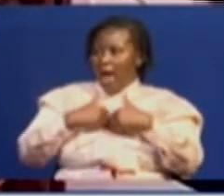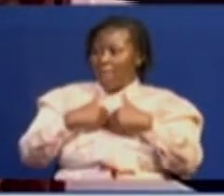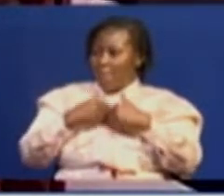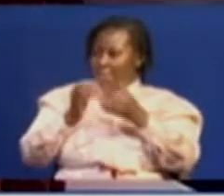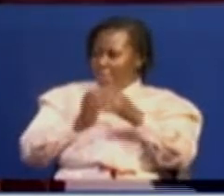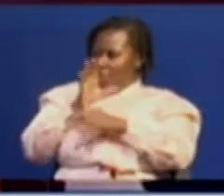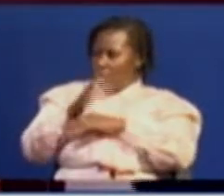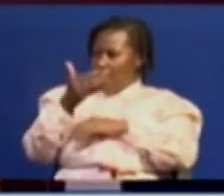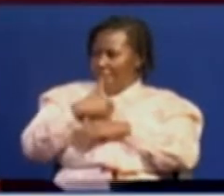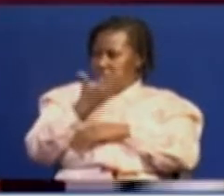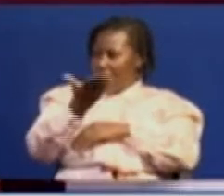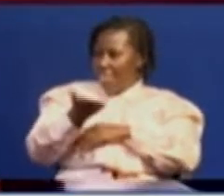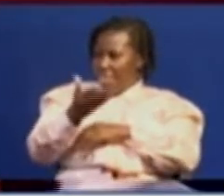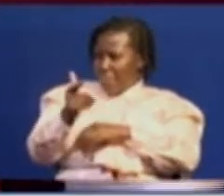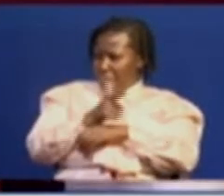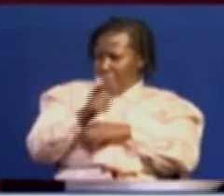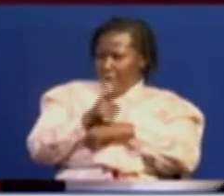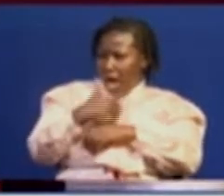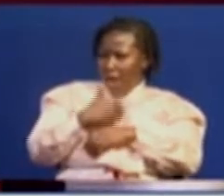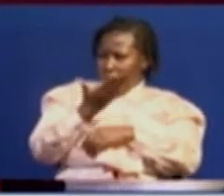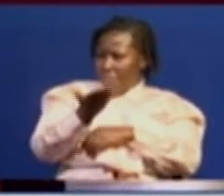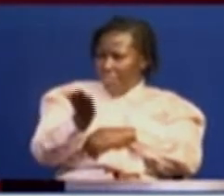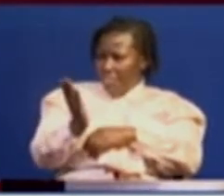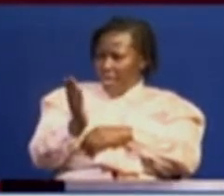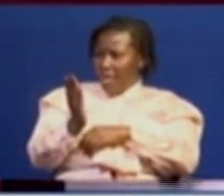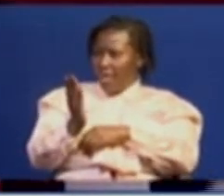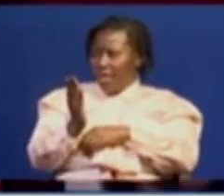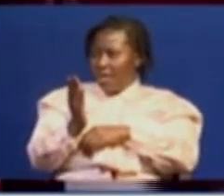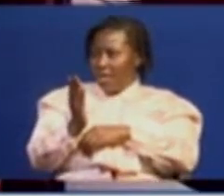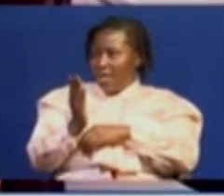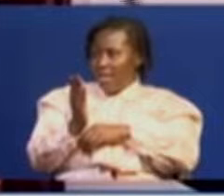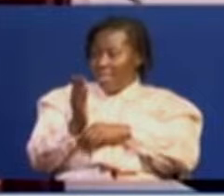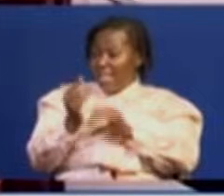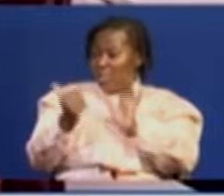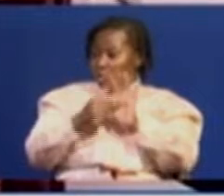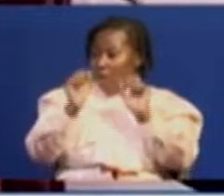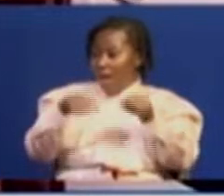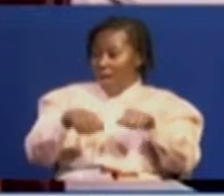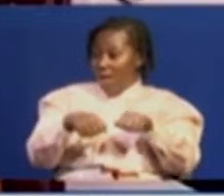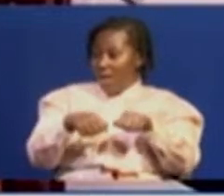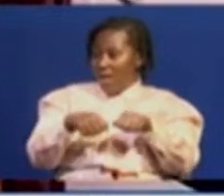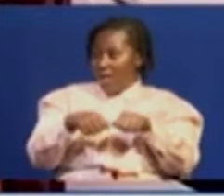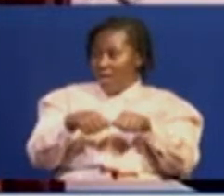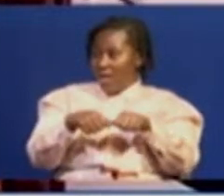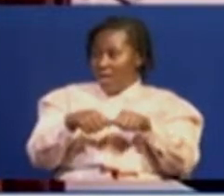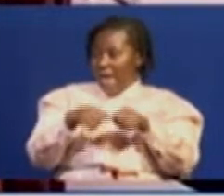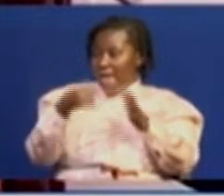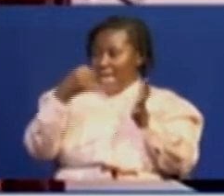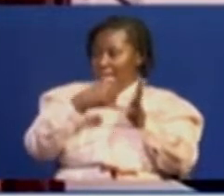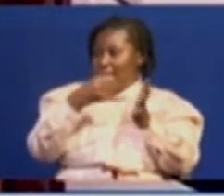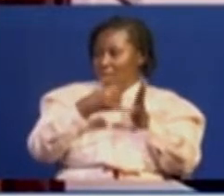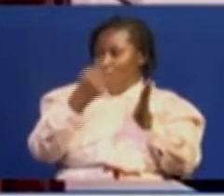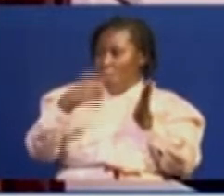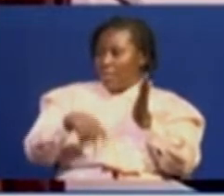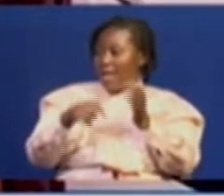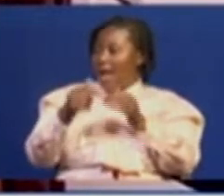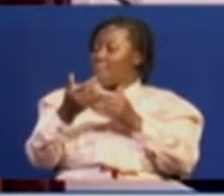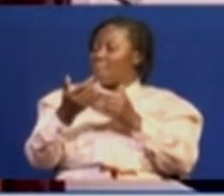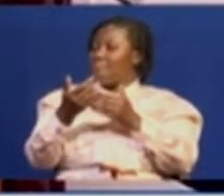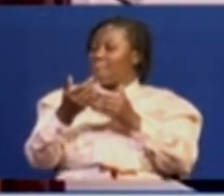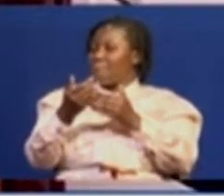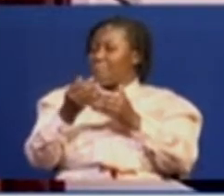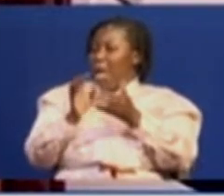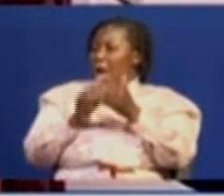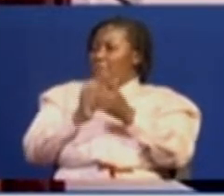have some videos. We have some videos that can show that, including